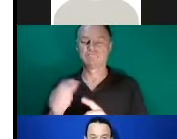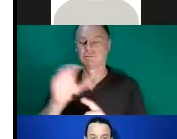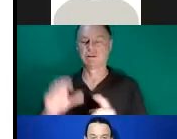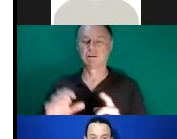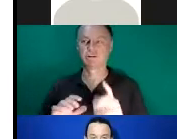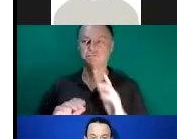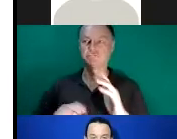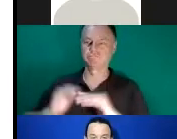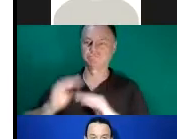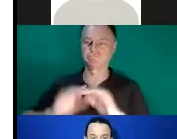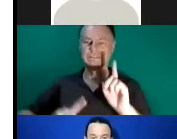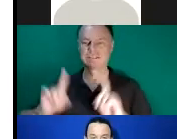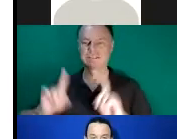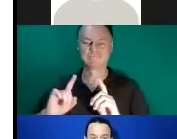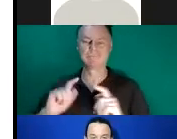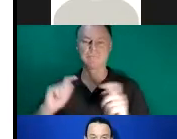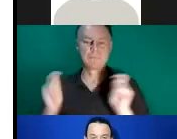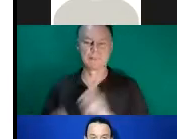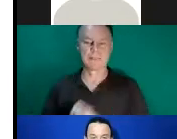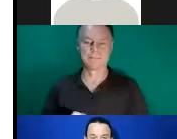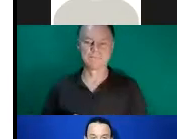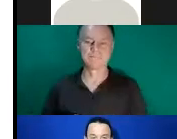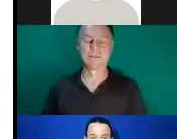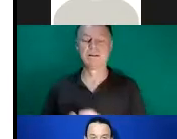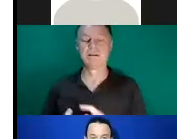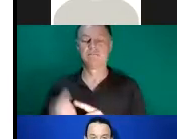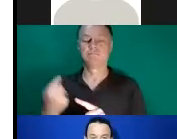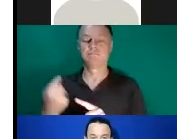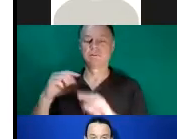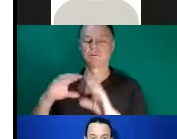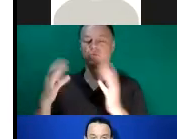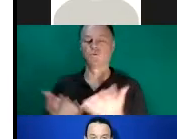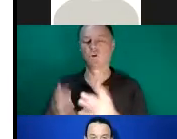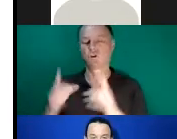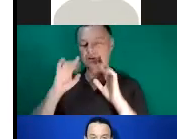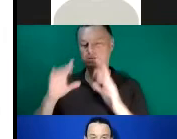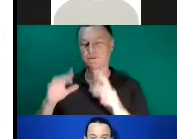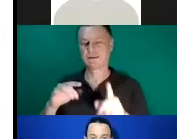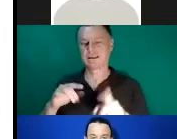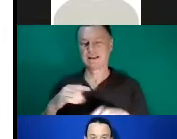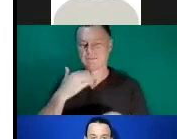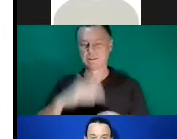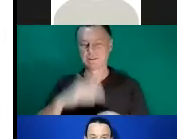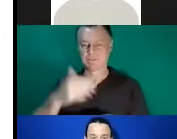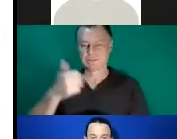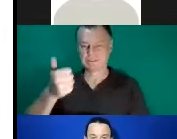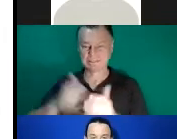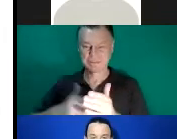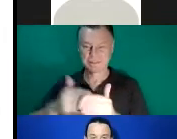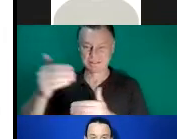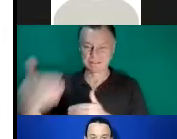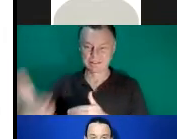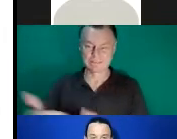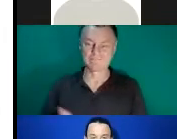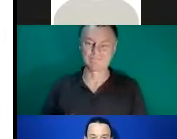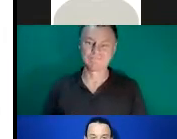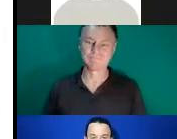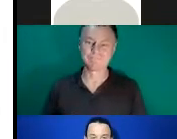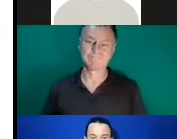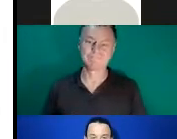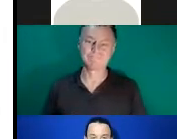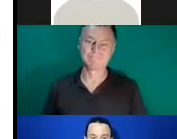Chicago. Unlike previous fairs, this one ran for 6 months and saw just over